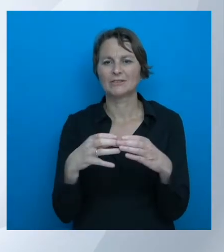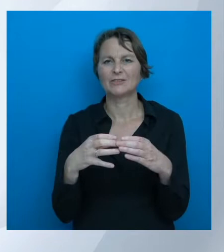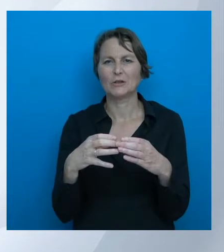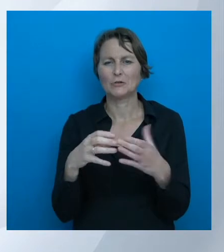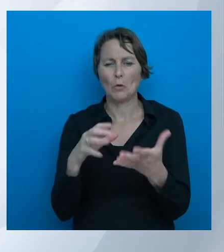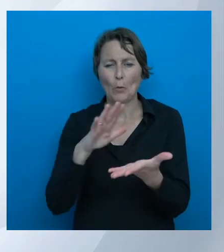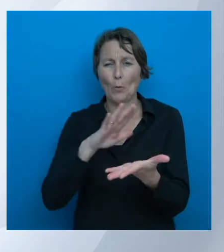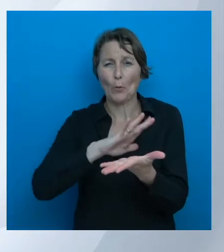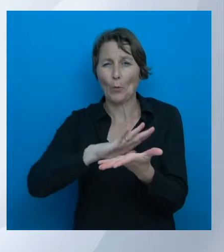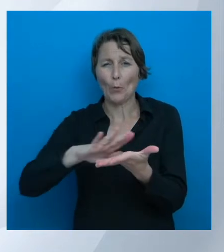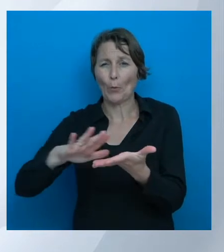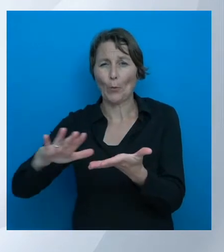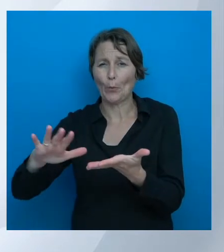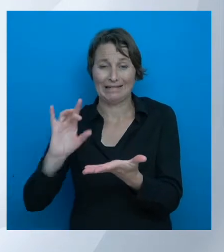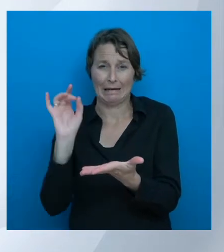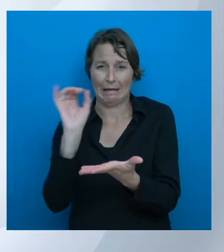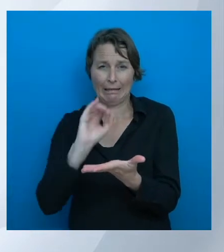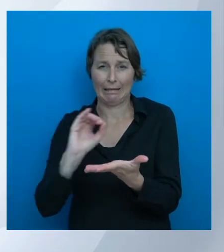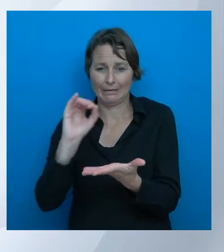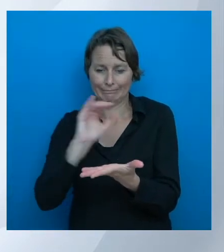there.